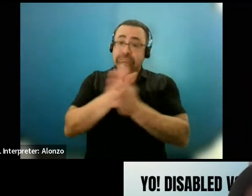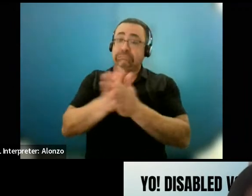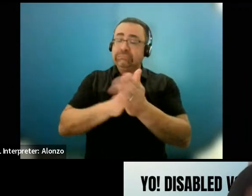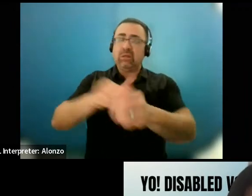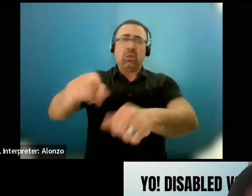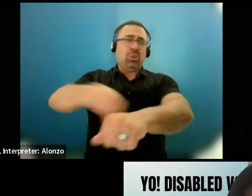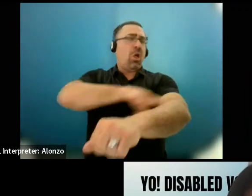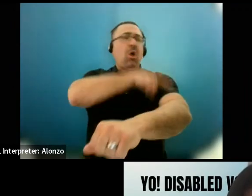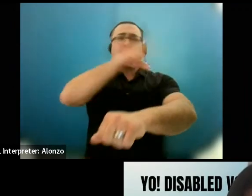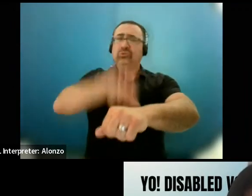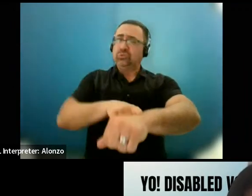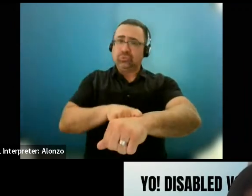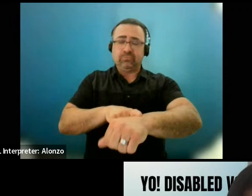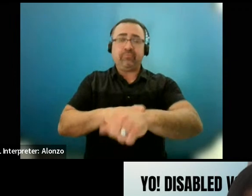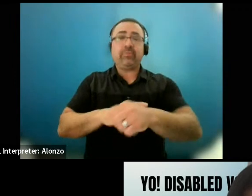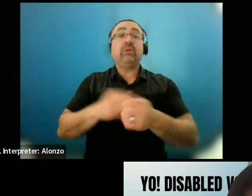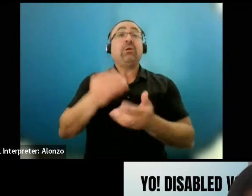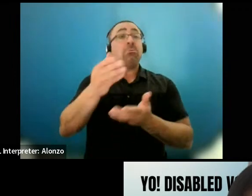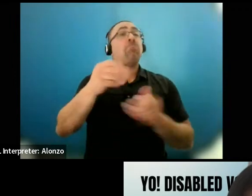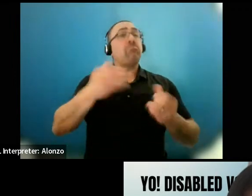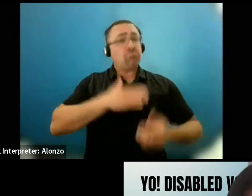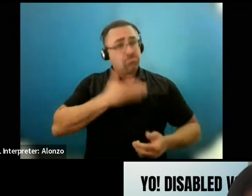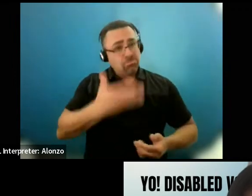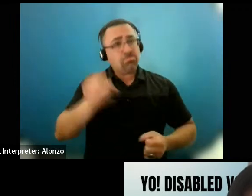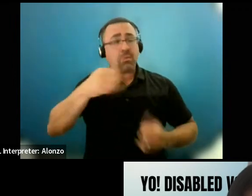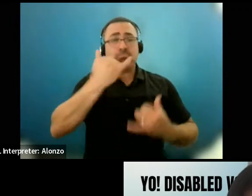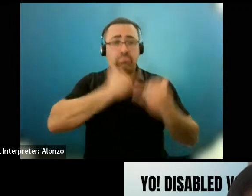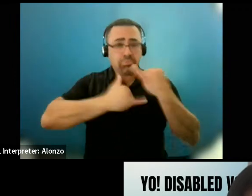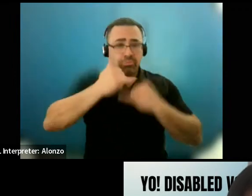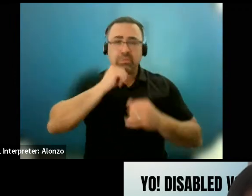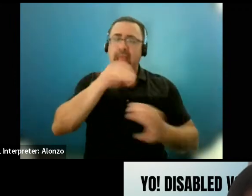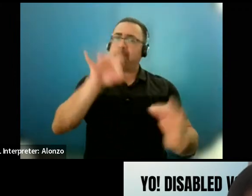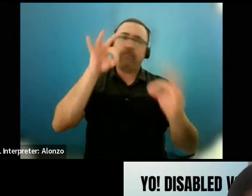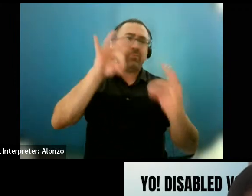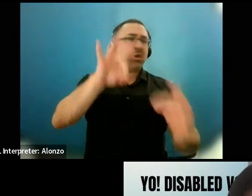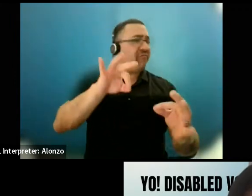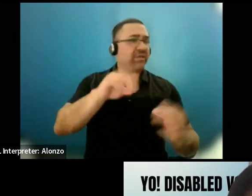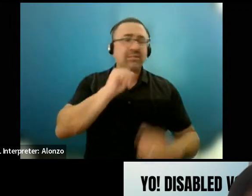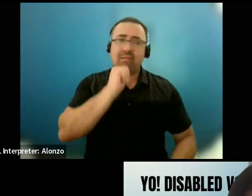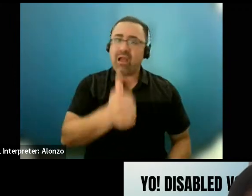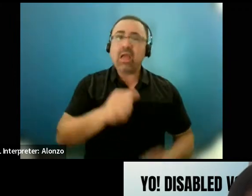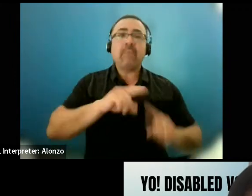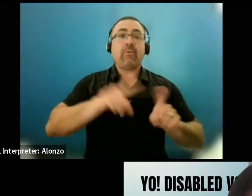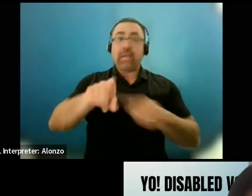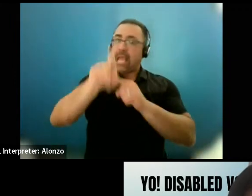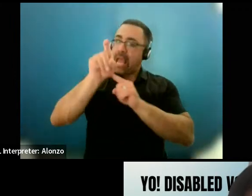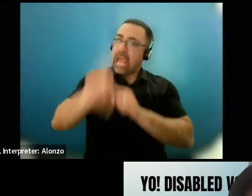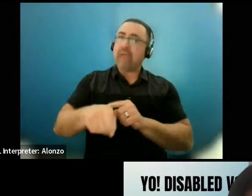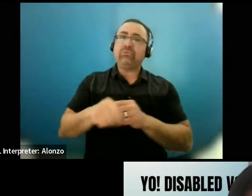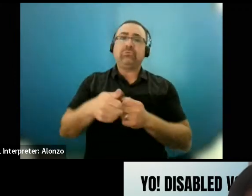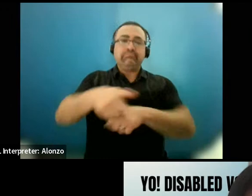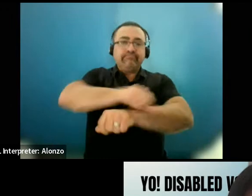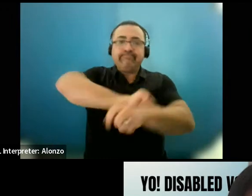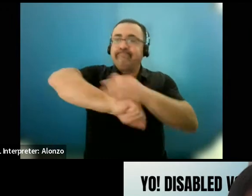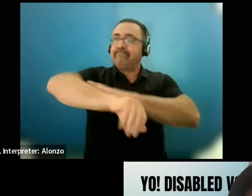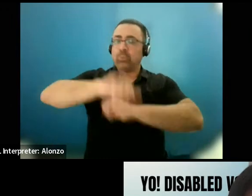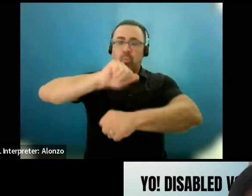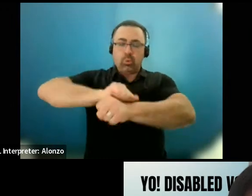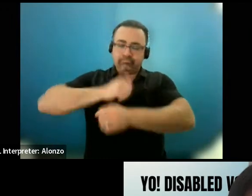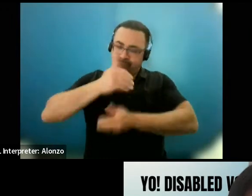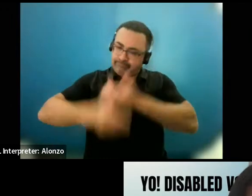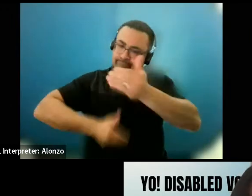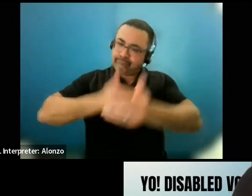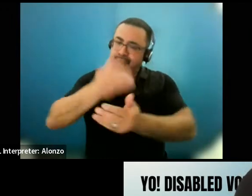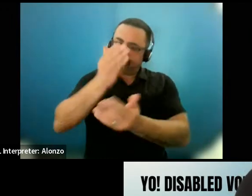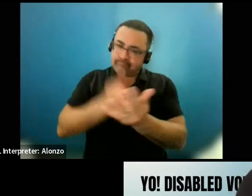there are things that will go wrong. And that means things may not be perfect, but we have to try and always keep pushing for